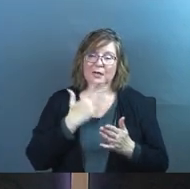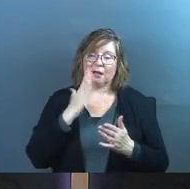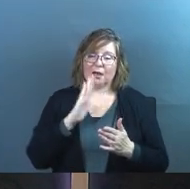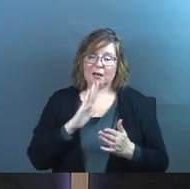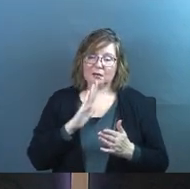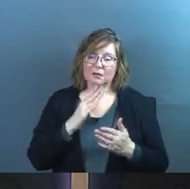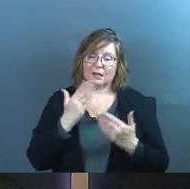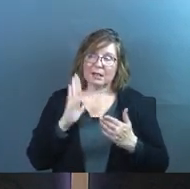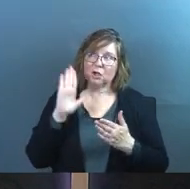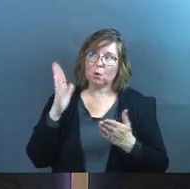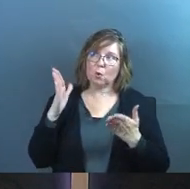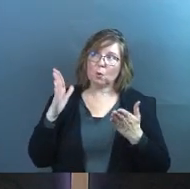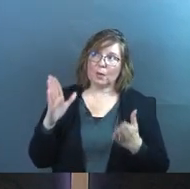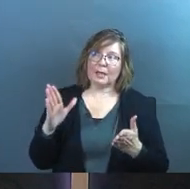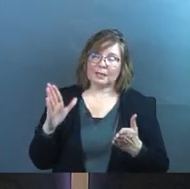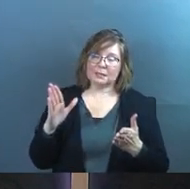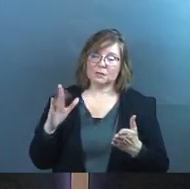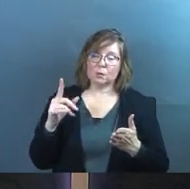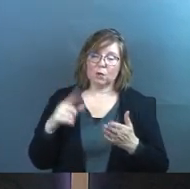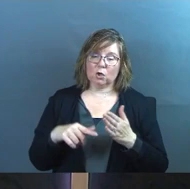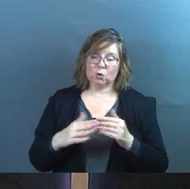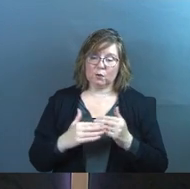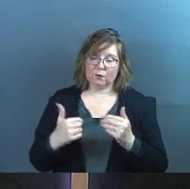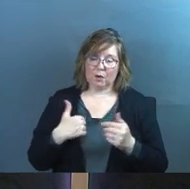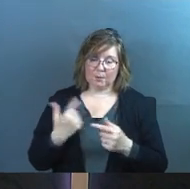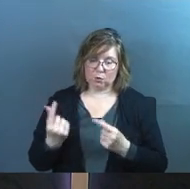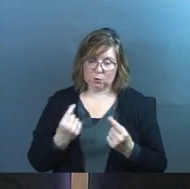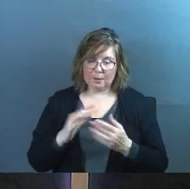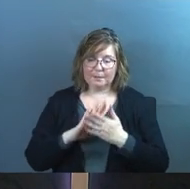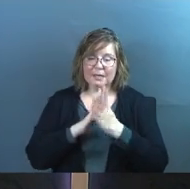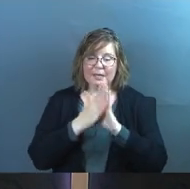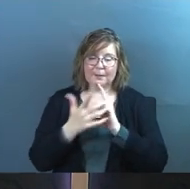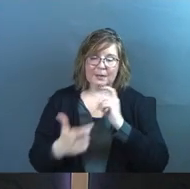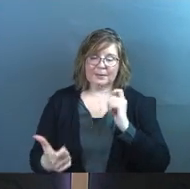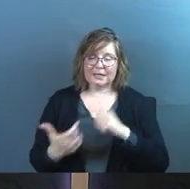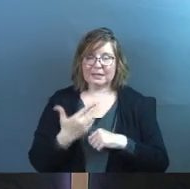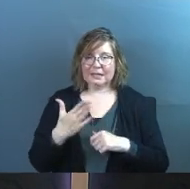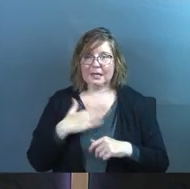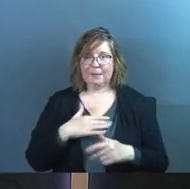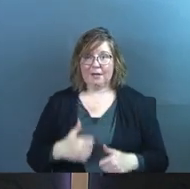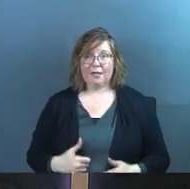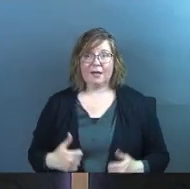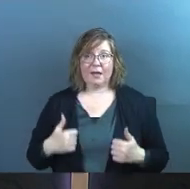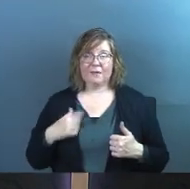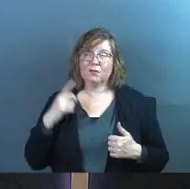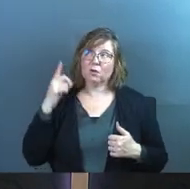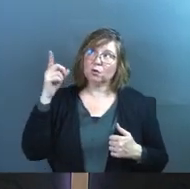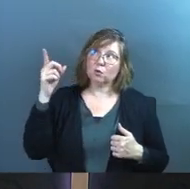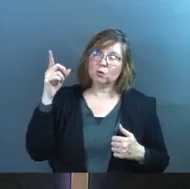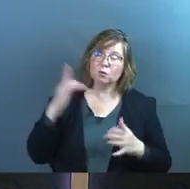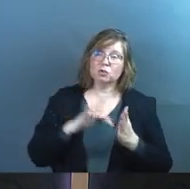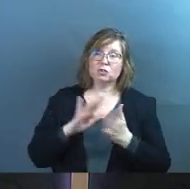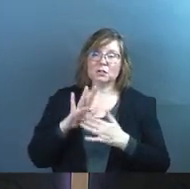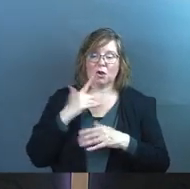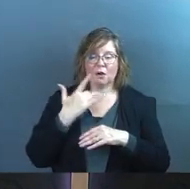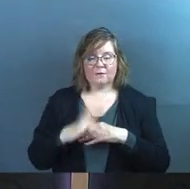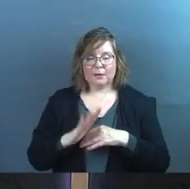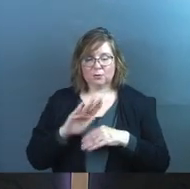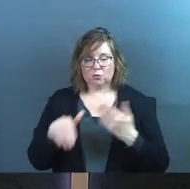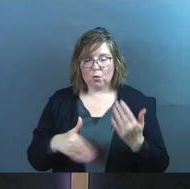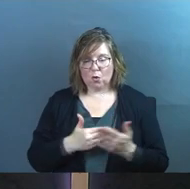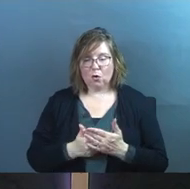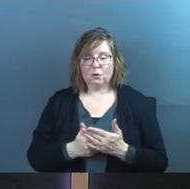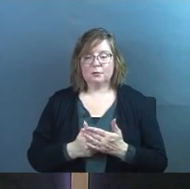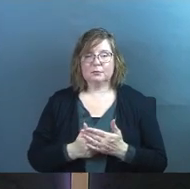God, let your ways, let what you've called me to become the biggest thing in my life. You, Jesus, are available to